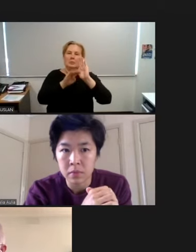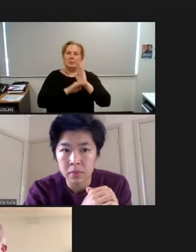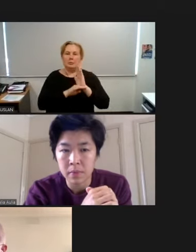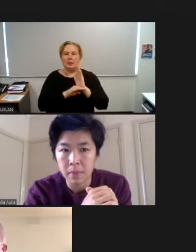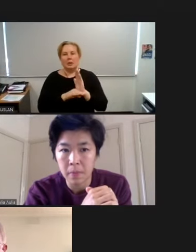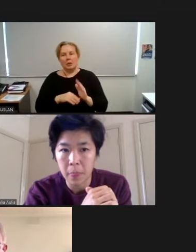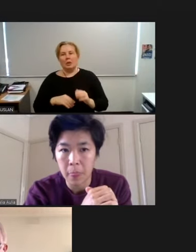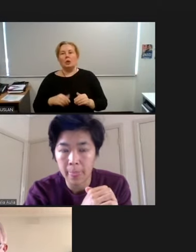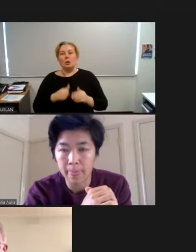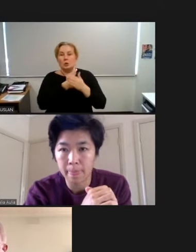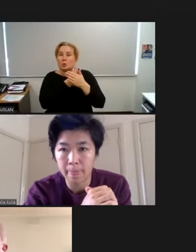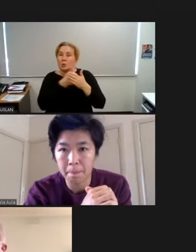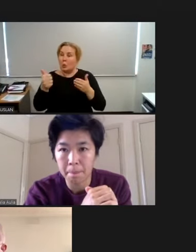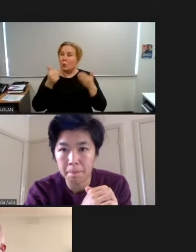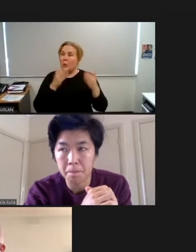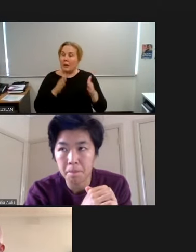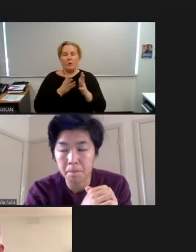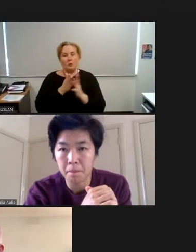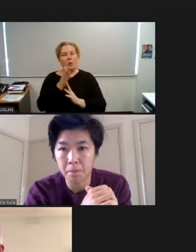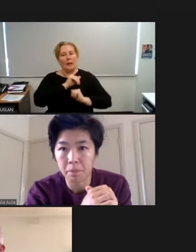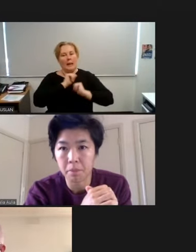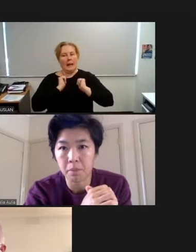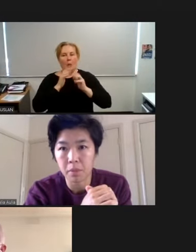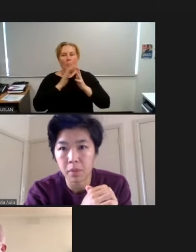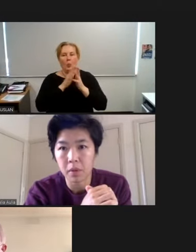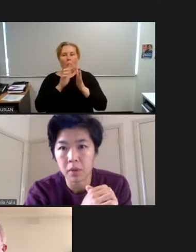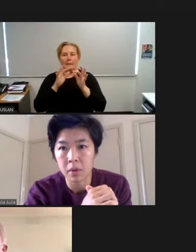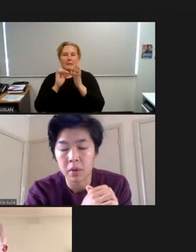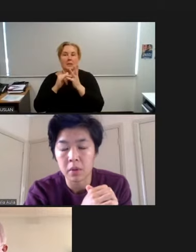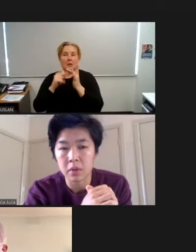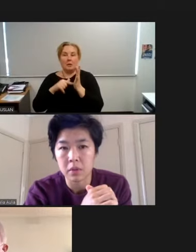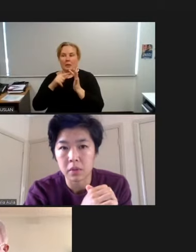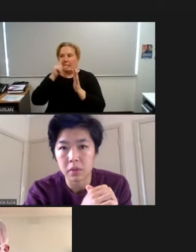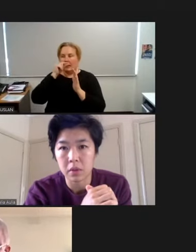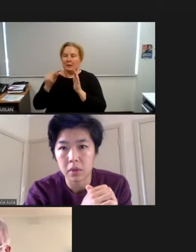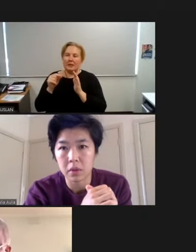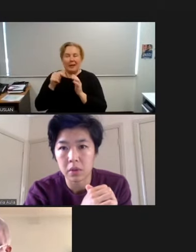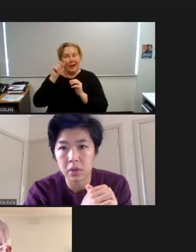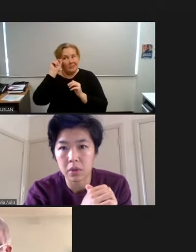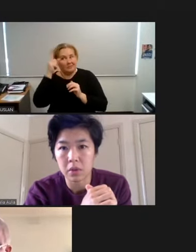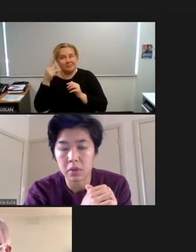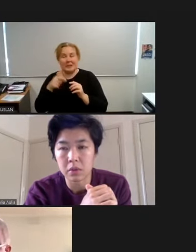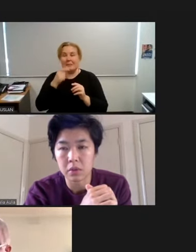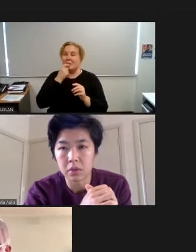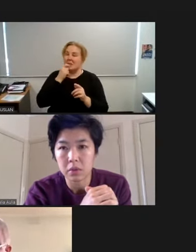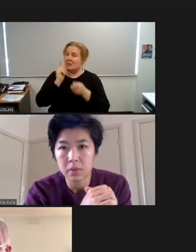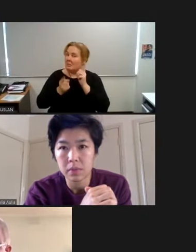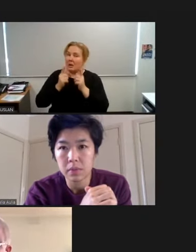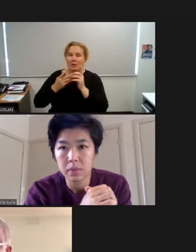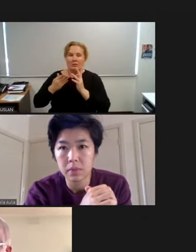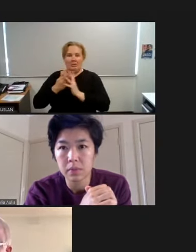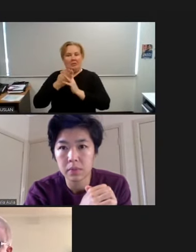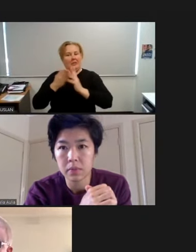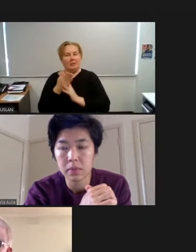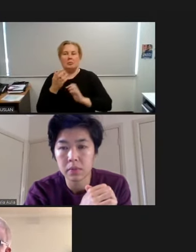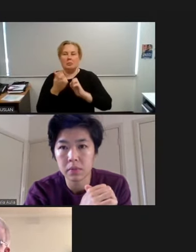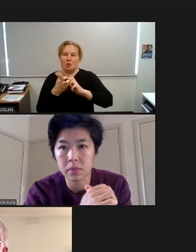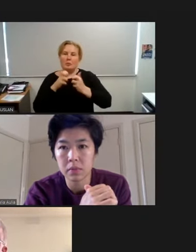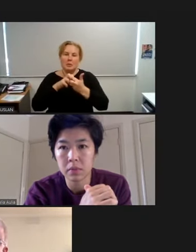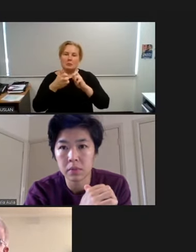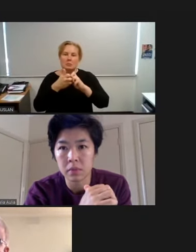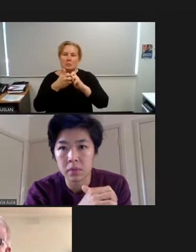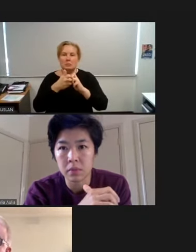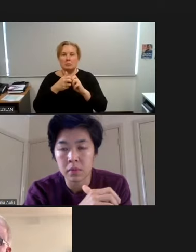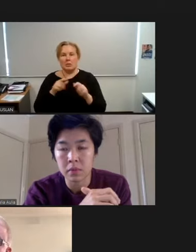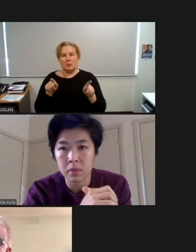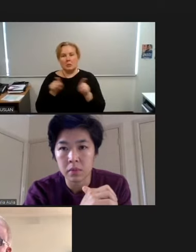channels is through our website, which we understand has some accessibility issues as well. Thank you for that. And if you're able to share that key